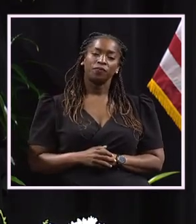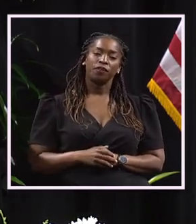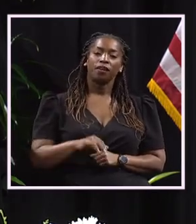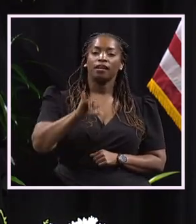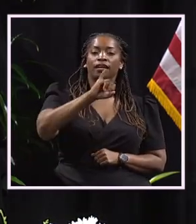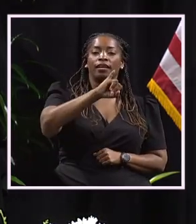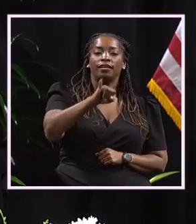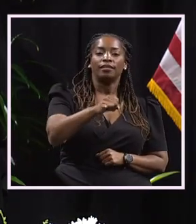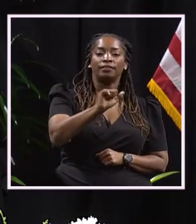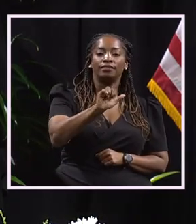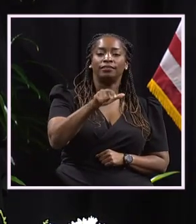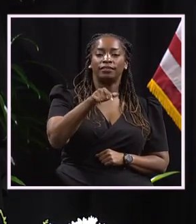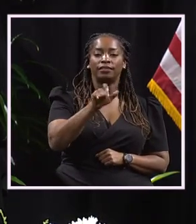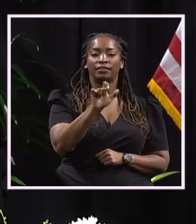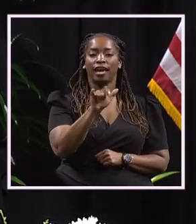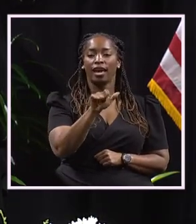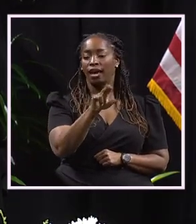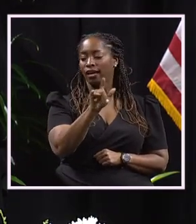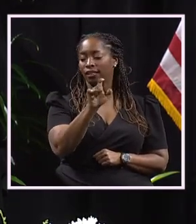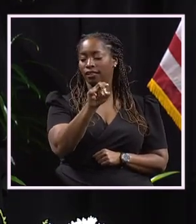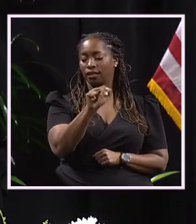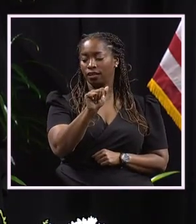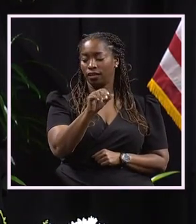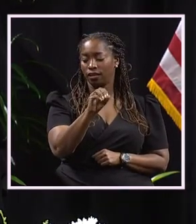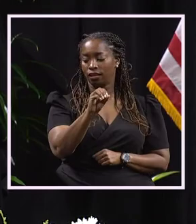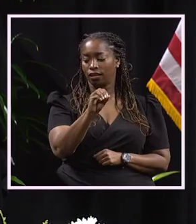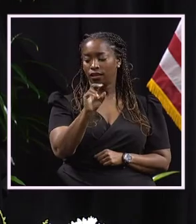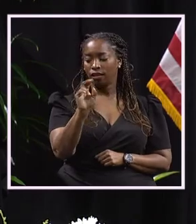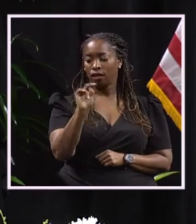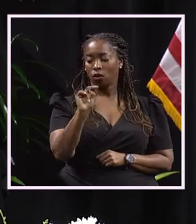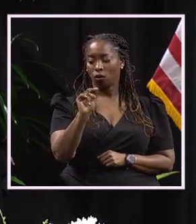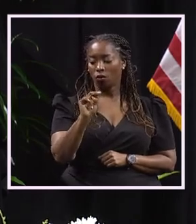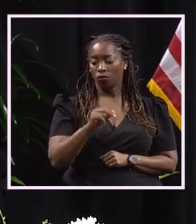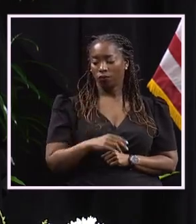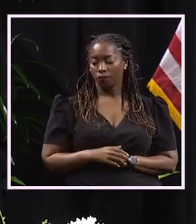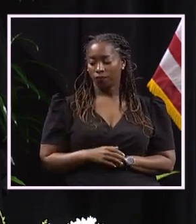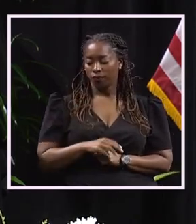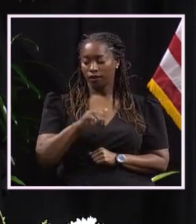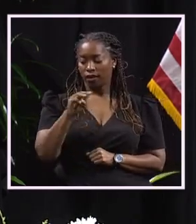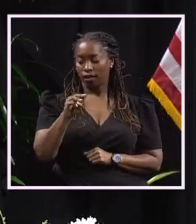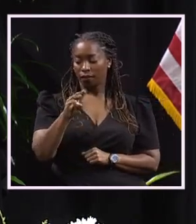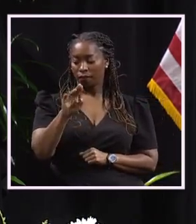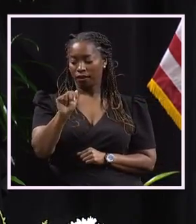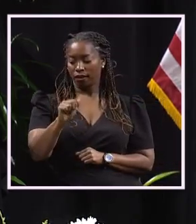Jacqueline Nicole Sanyoy, MBA.